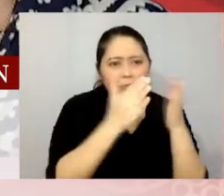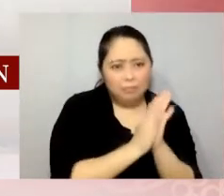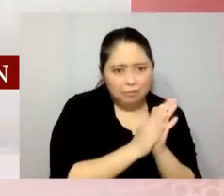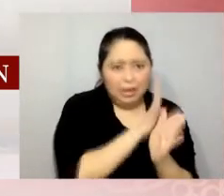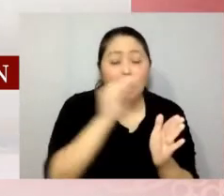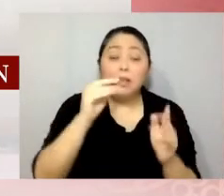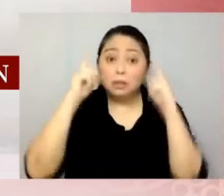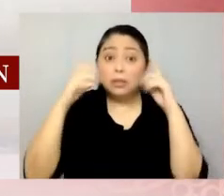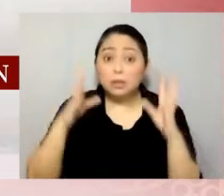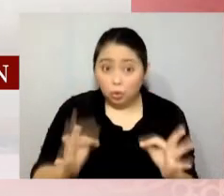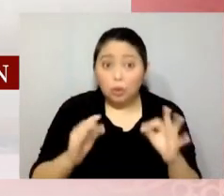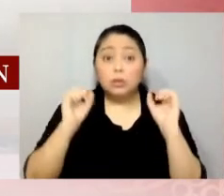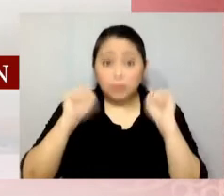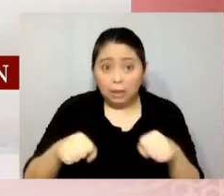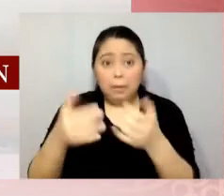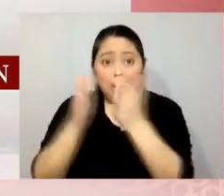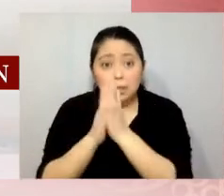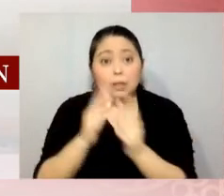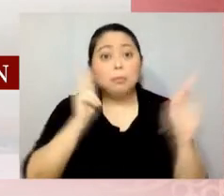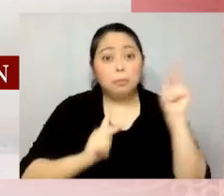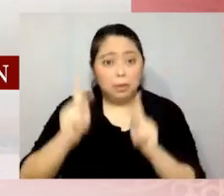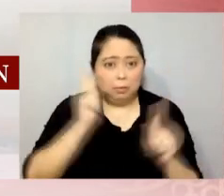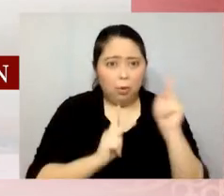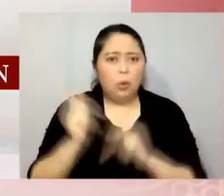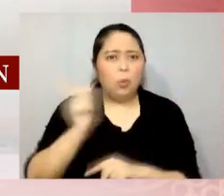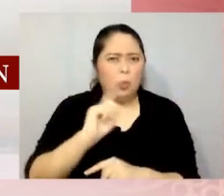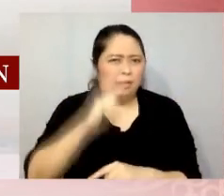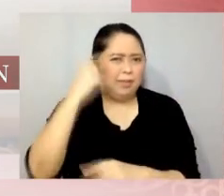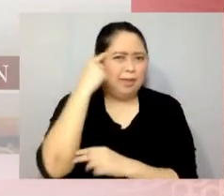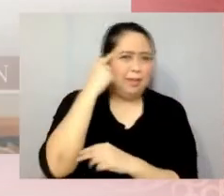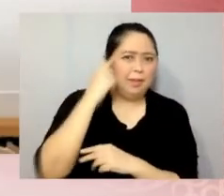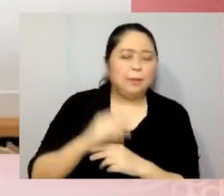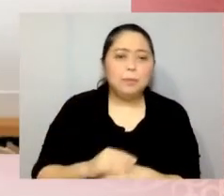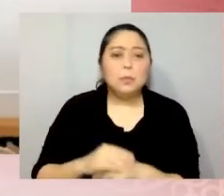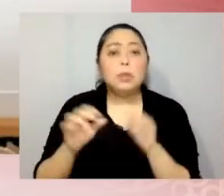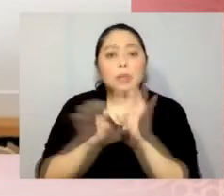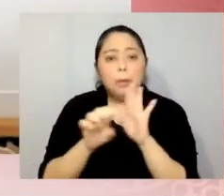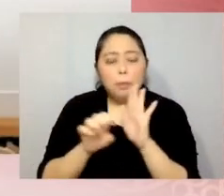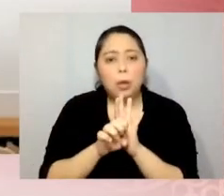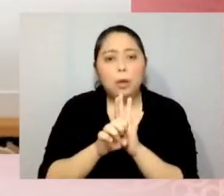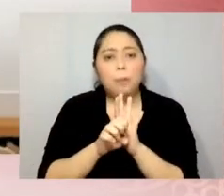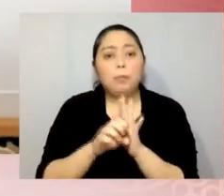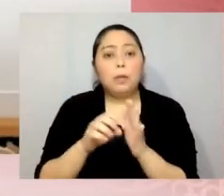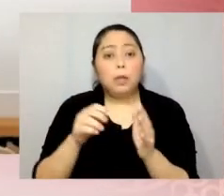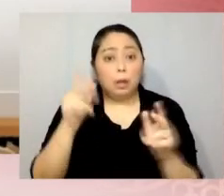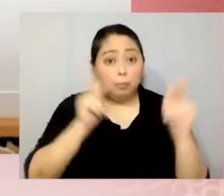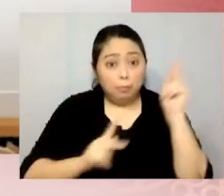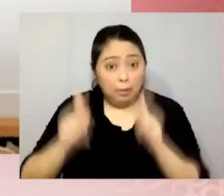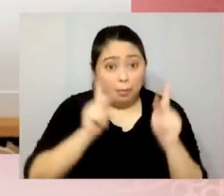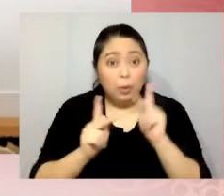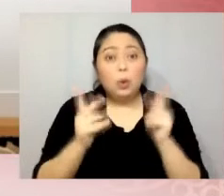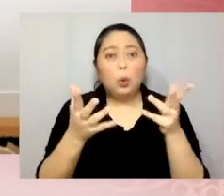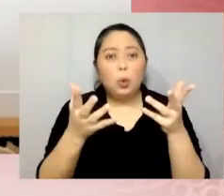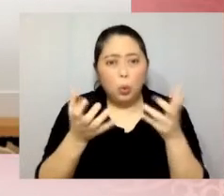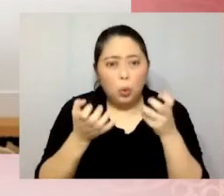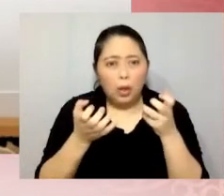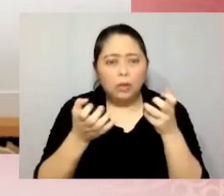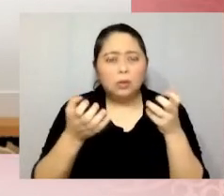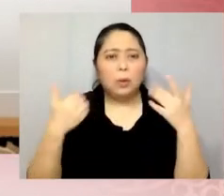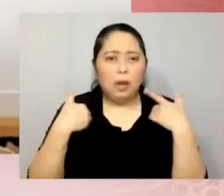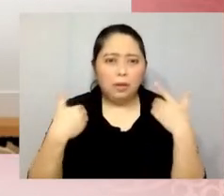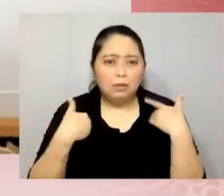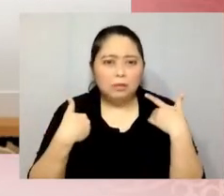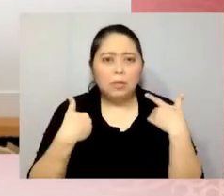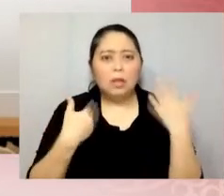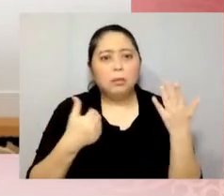making. The initiatives, for example, grant the electorate the right to repeal and act and amend local and